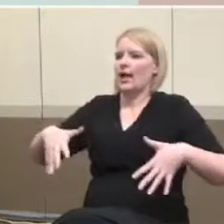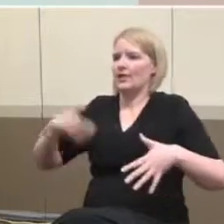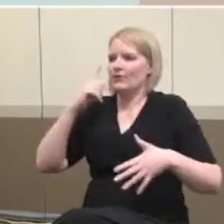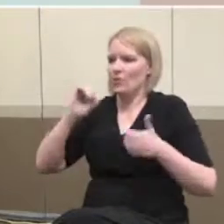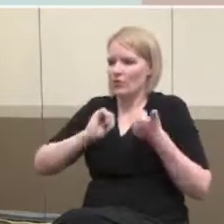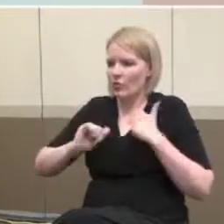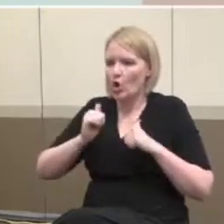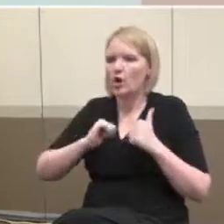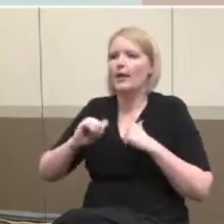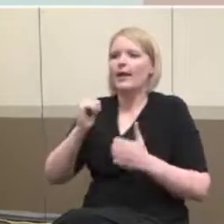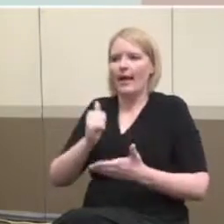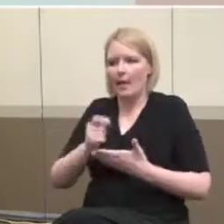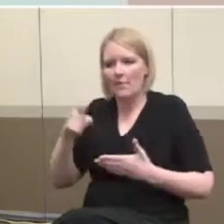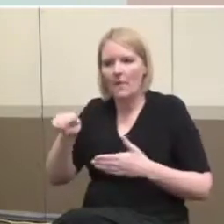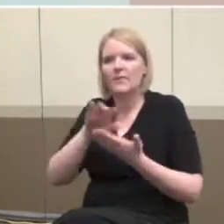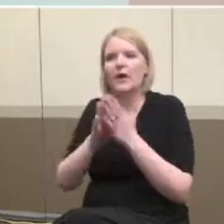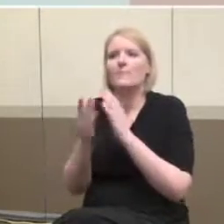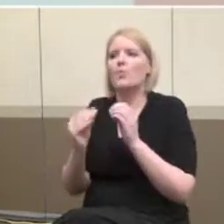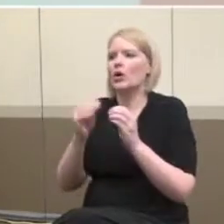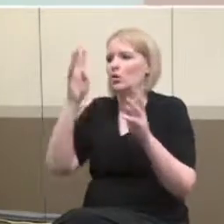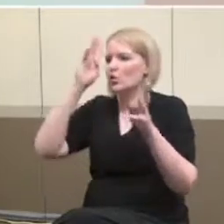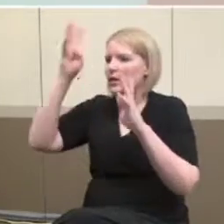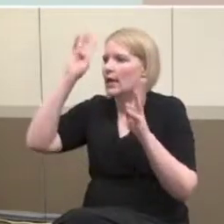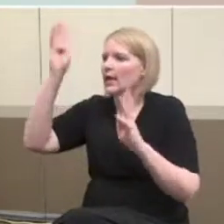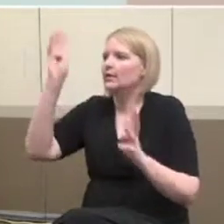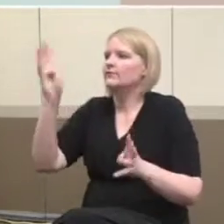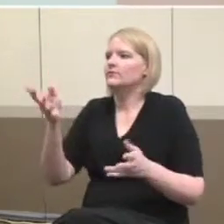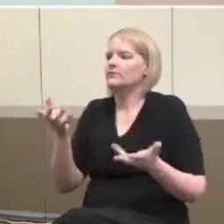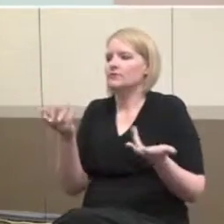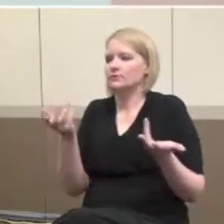I think it offers them an opportunity to be creative.